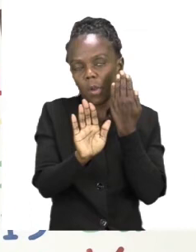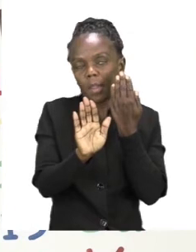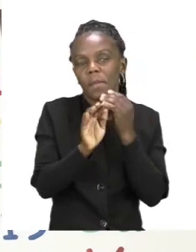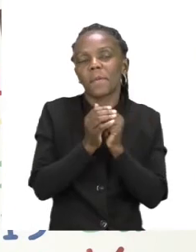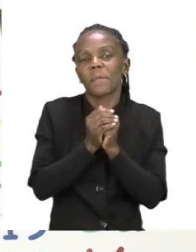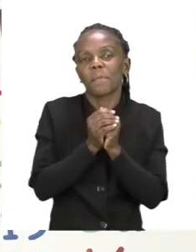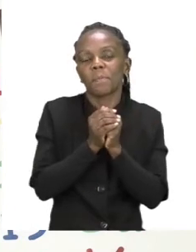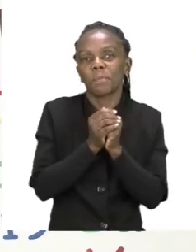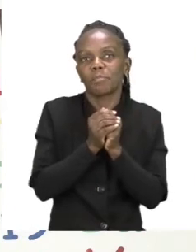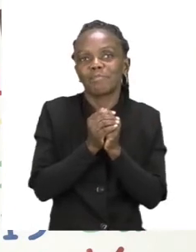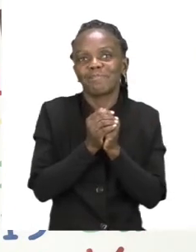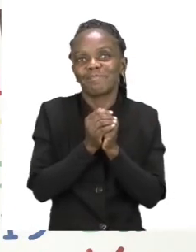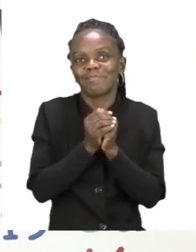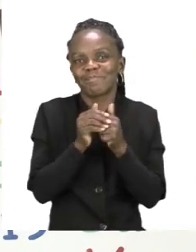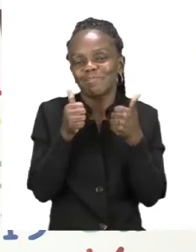away.